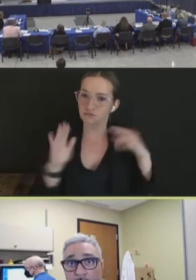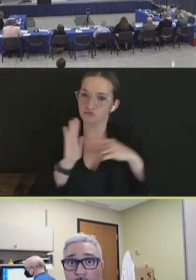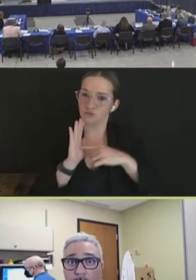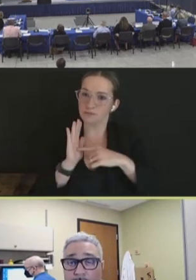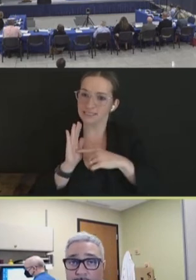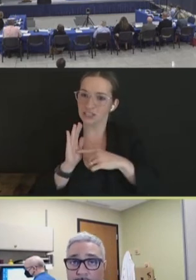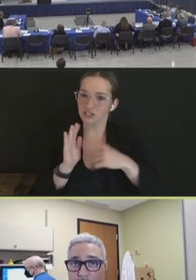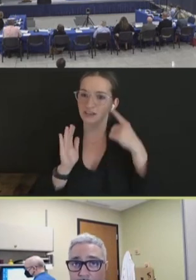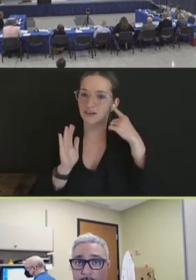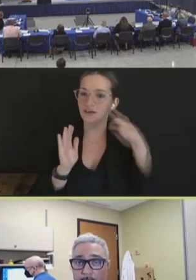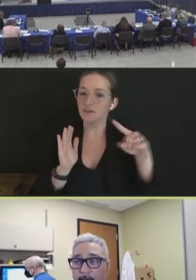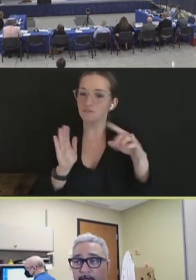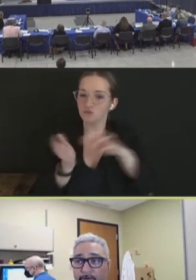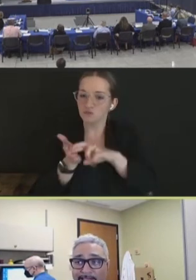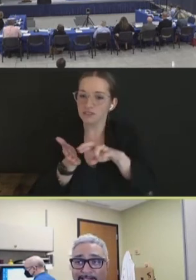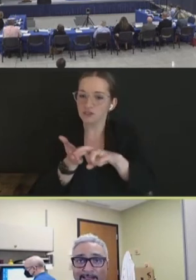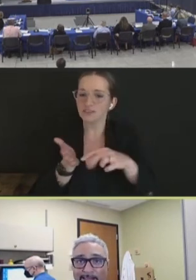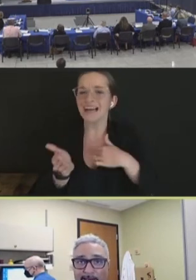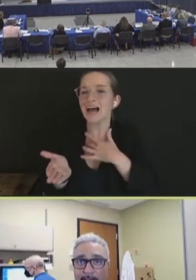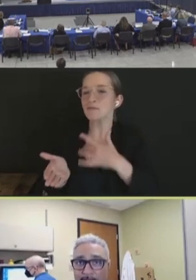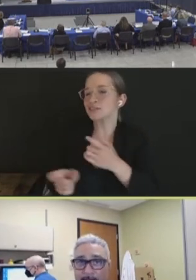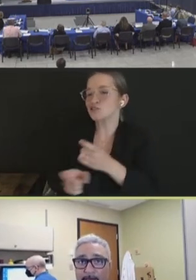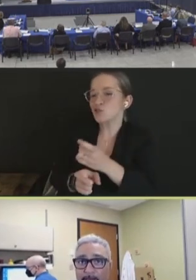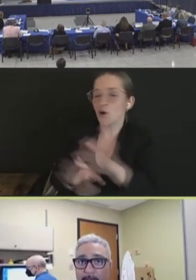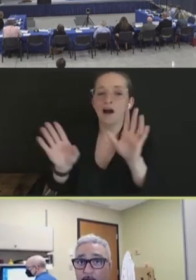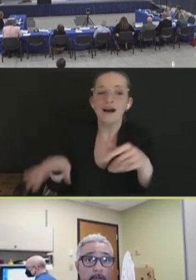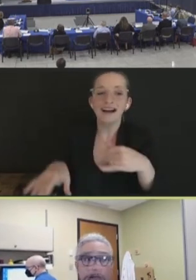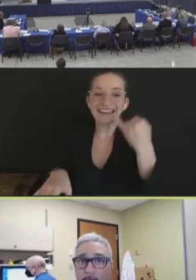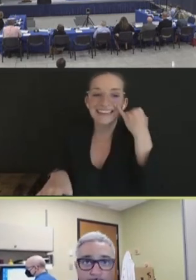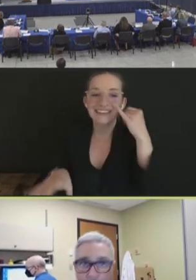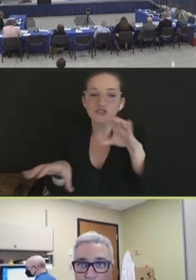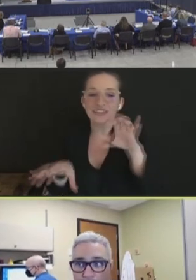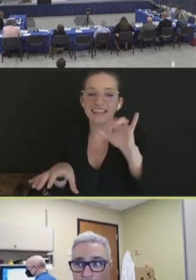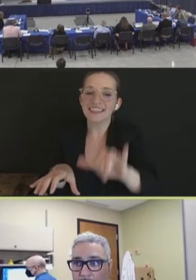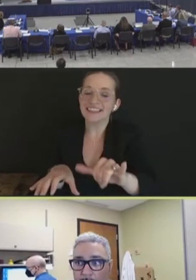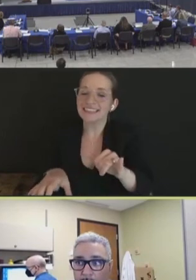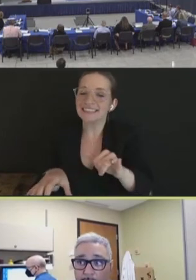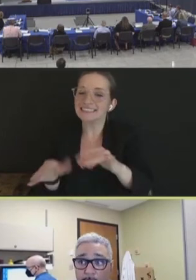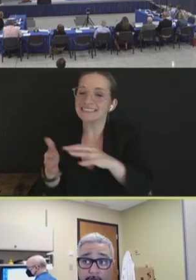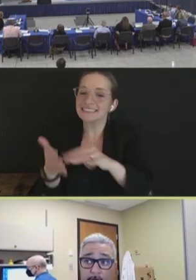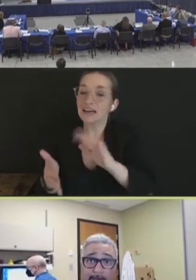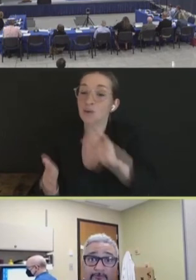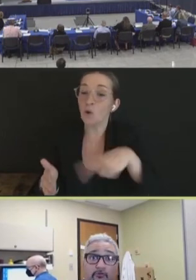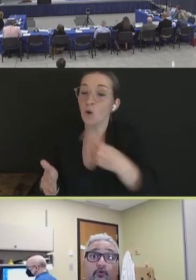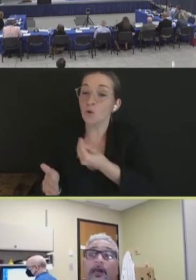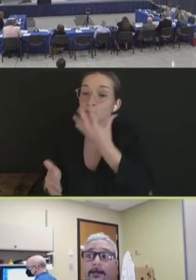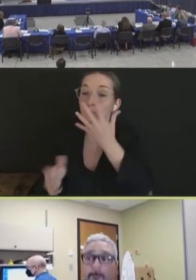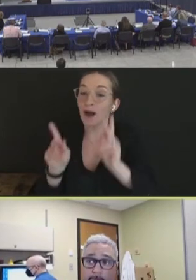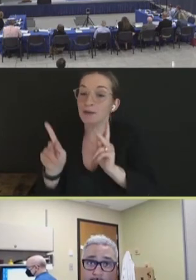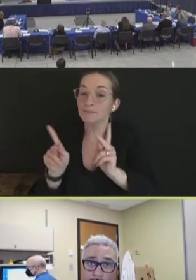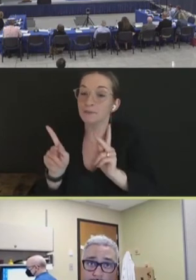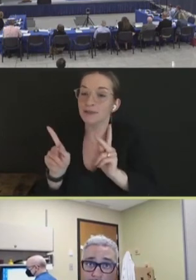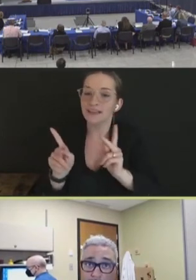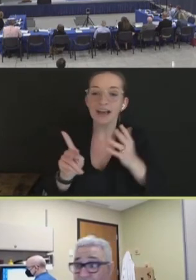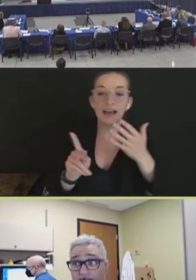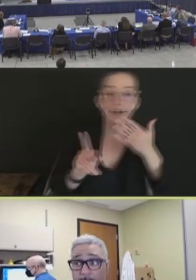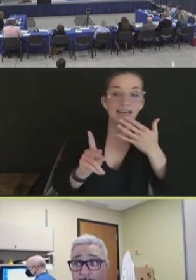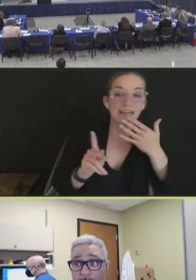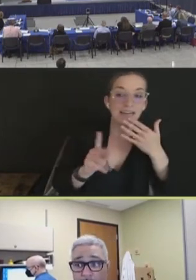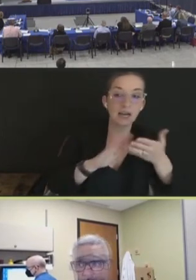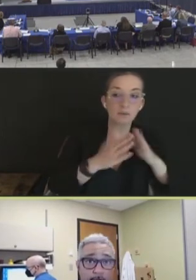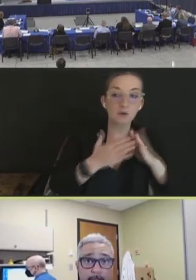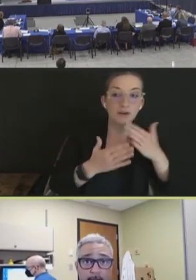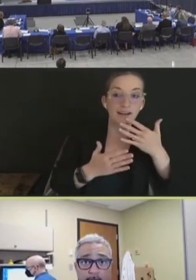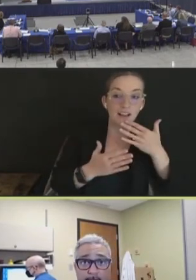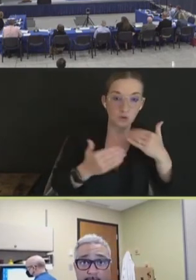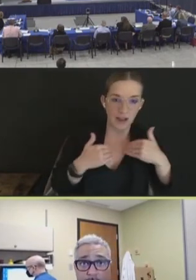kind of joke around and tell people, like, look, if we did this study in vaccines and only white people, communities of color would have great concern about that. Inversely,